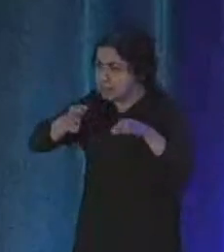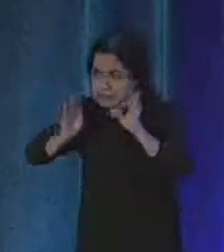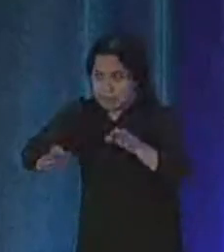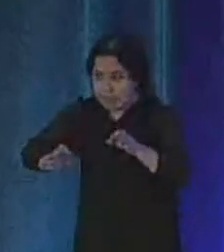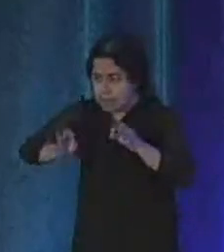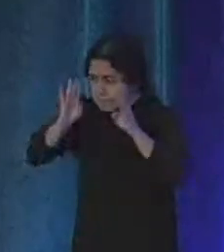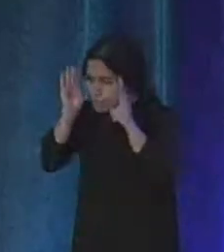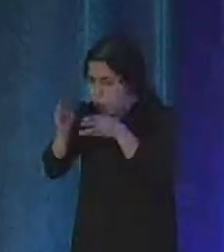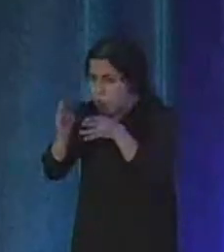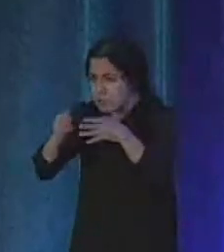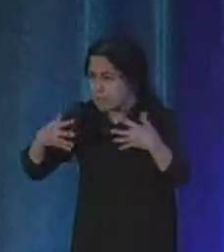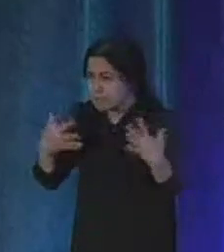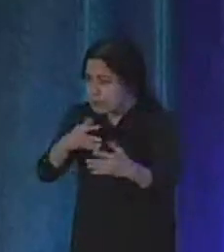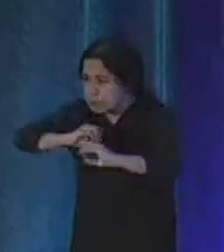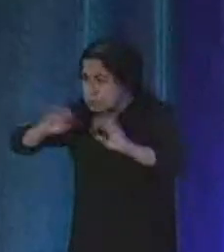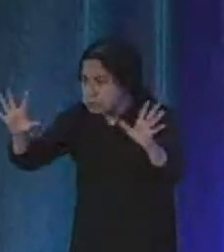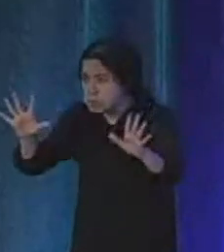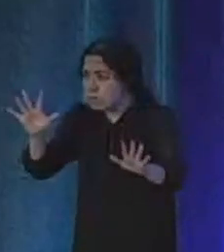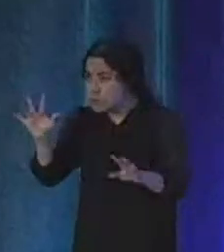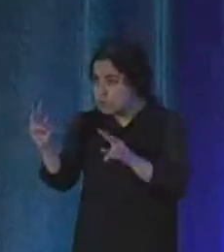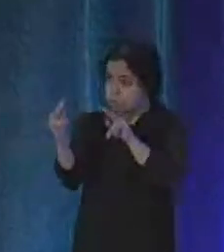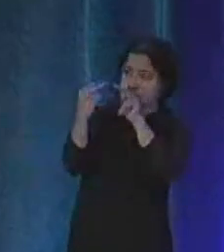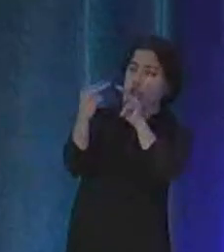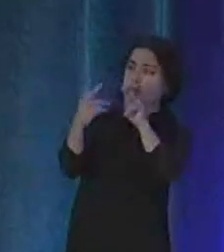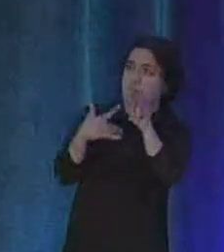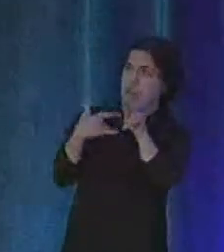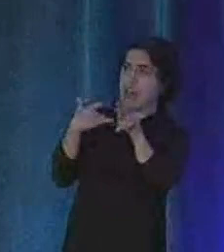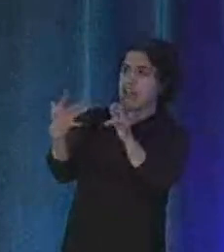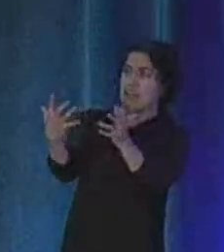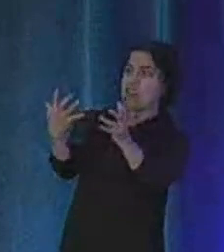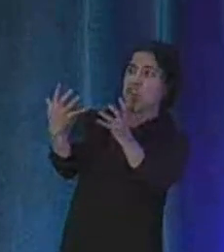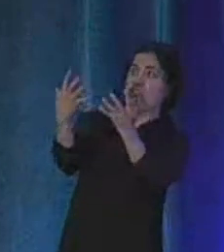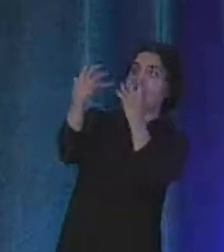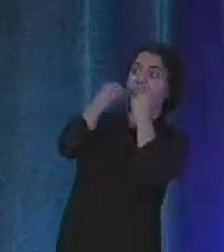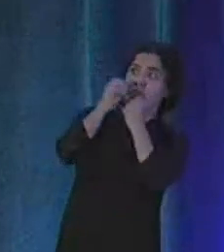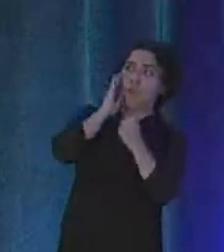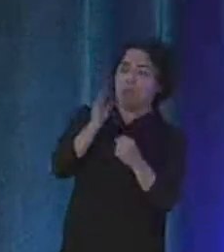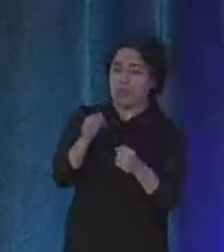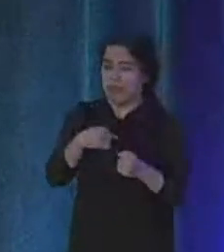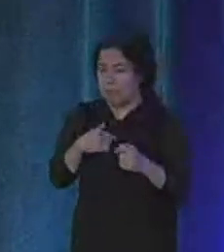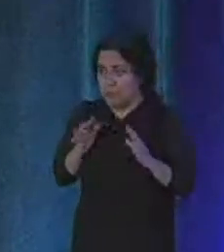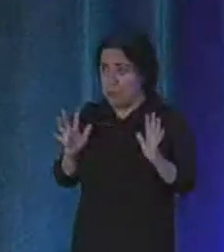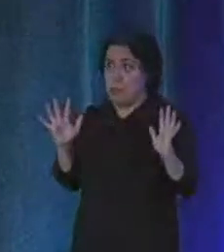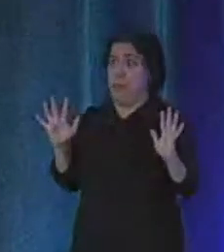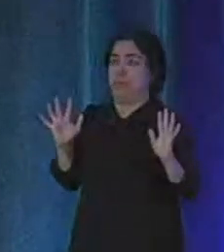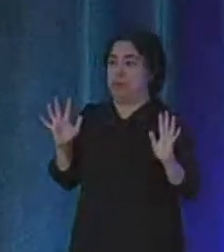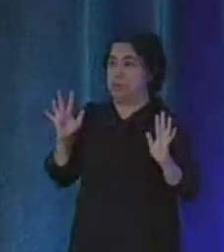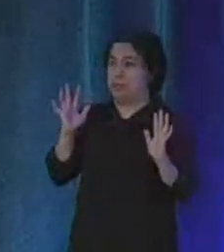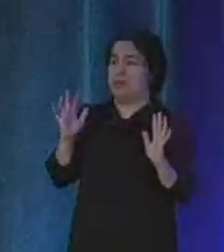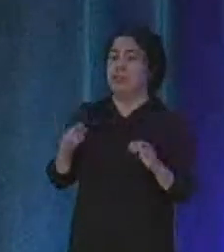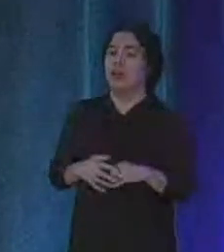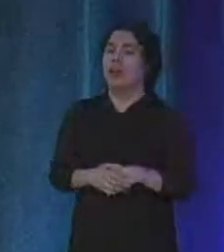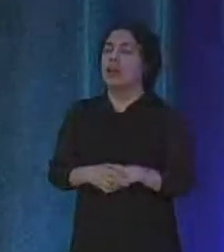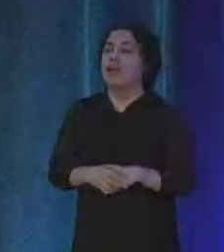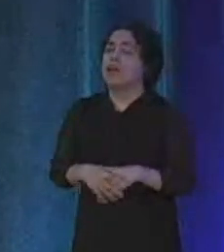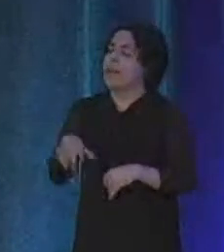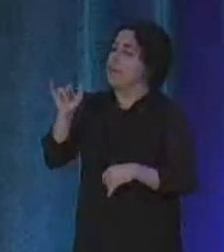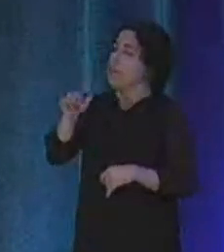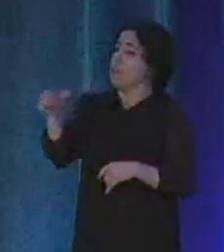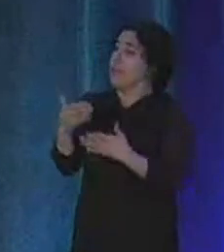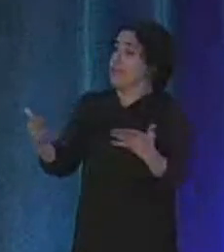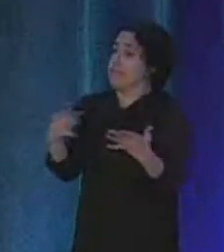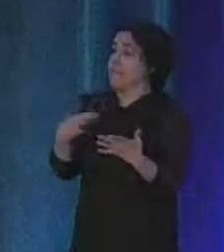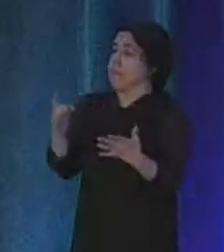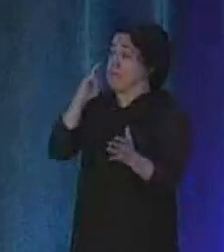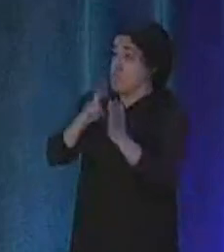focus. If you look into her eyes, you suddenly feel hunted. You feel like the only thing that exists. And the other thing that I like to note here